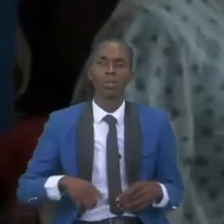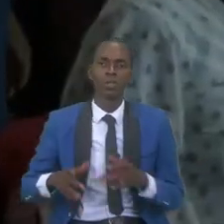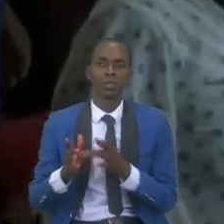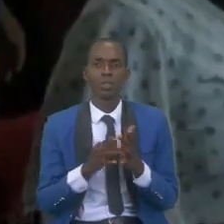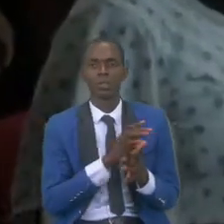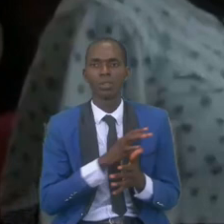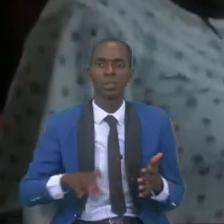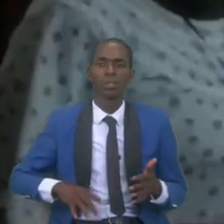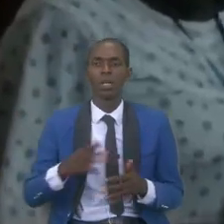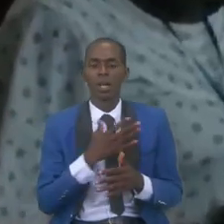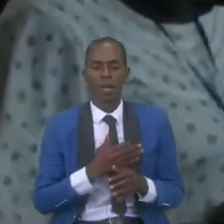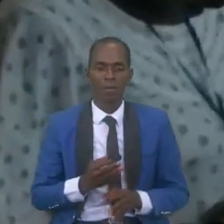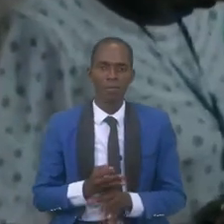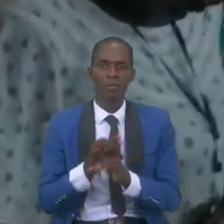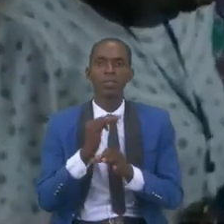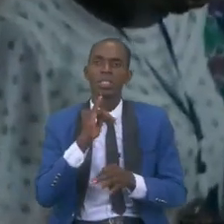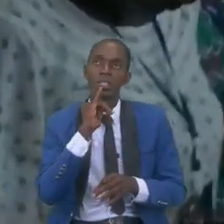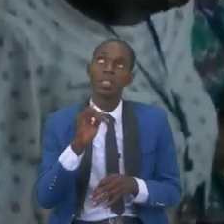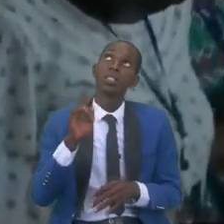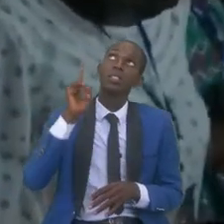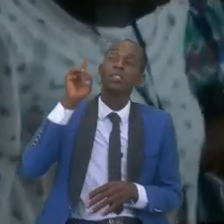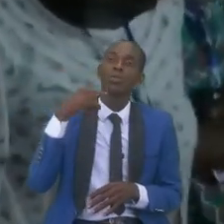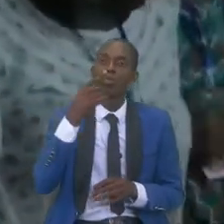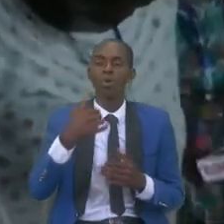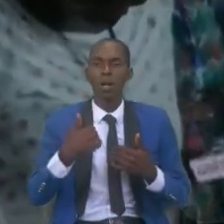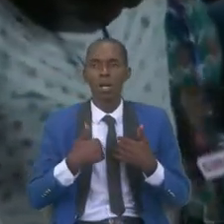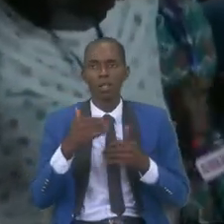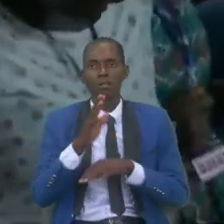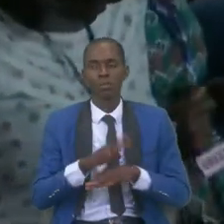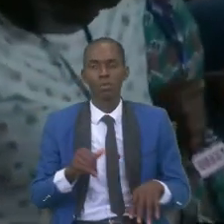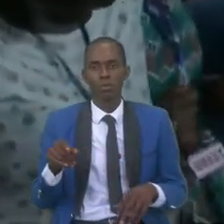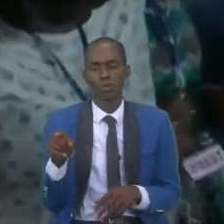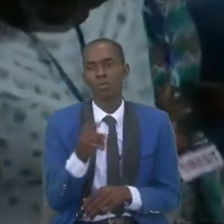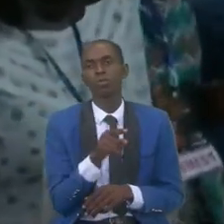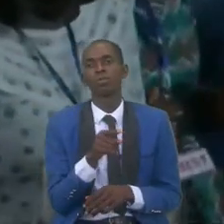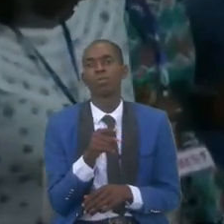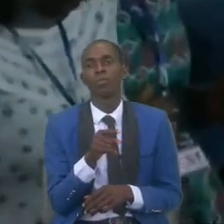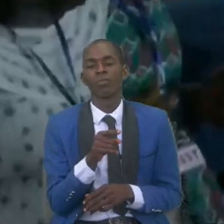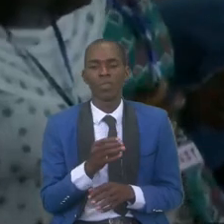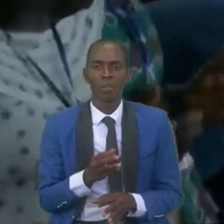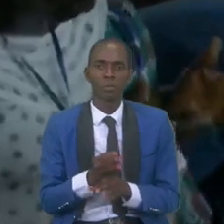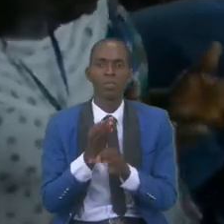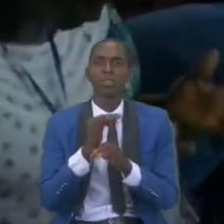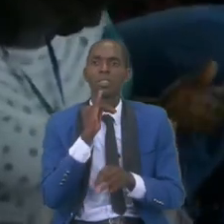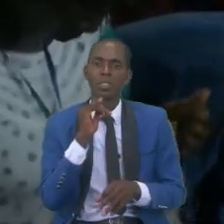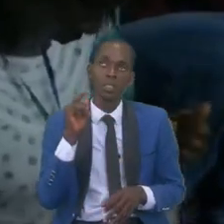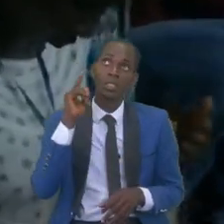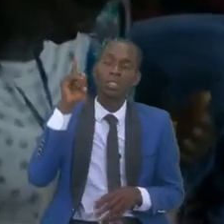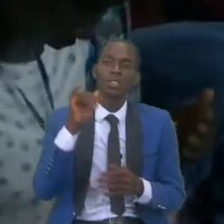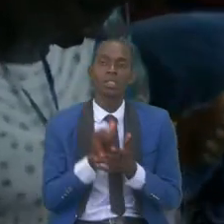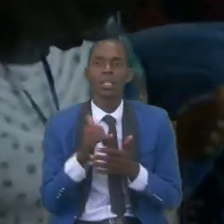And faithful is he who has called you. Faithful is he who has called